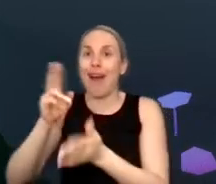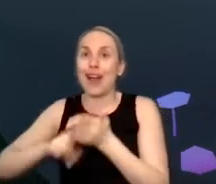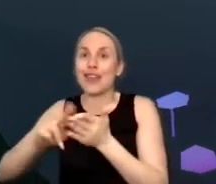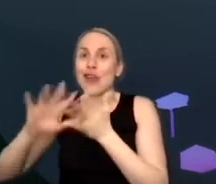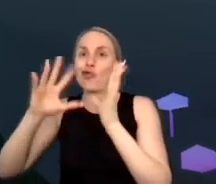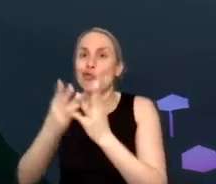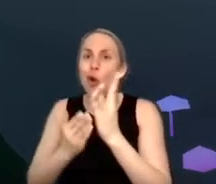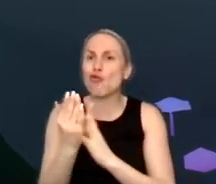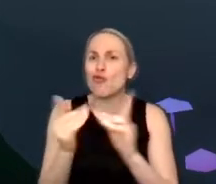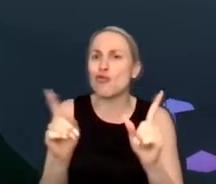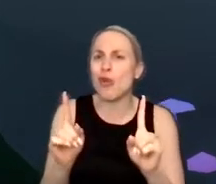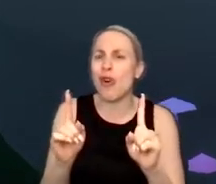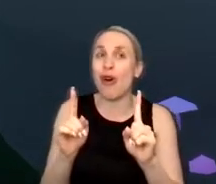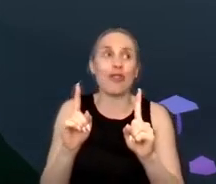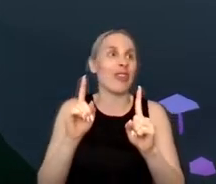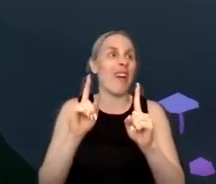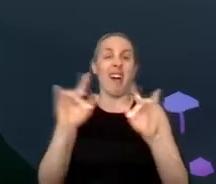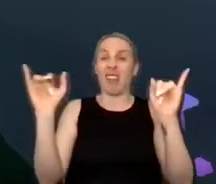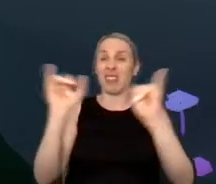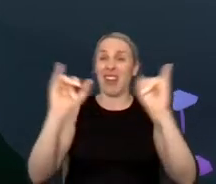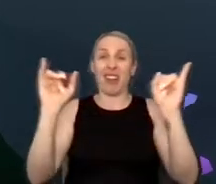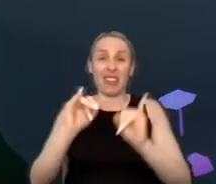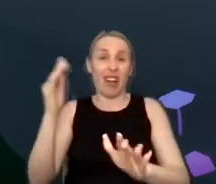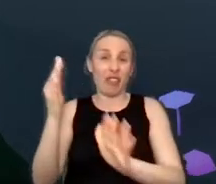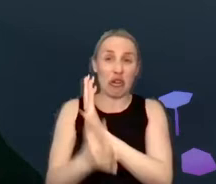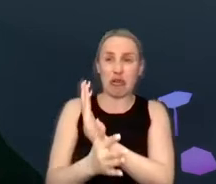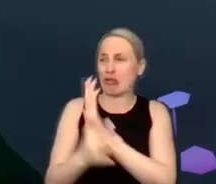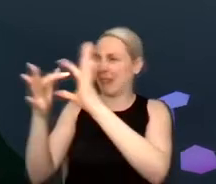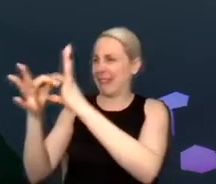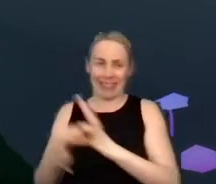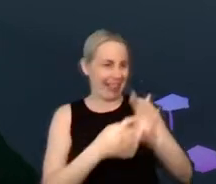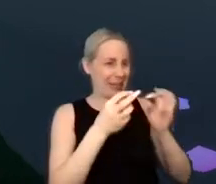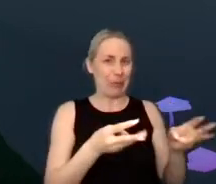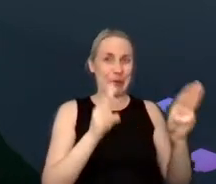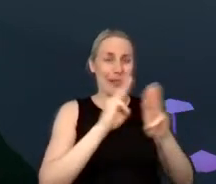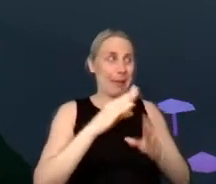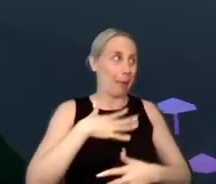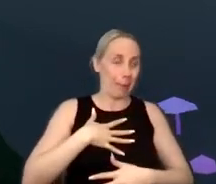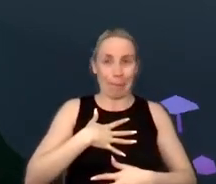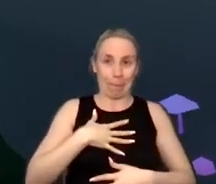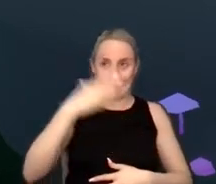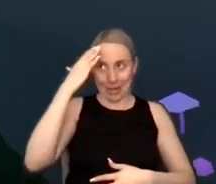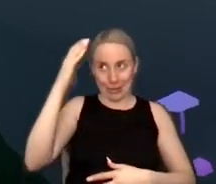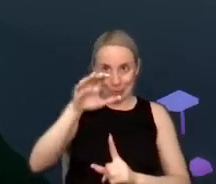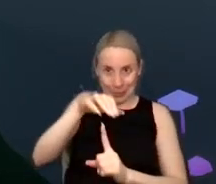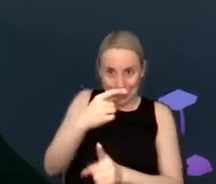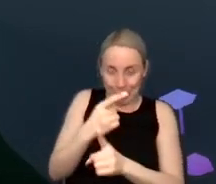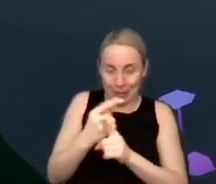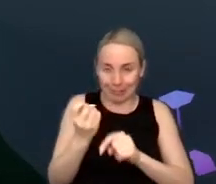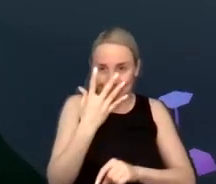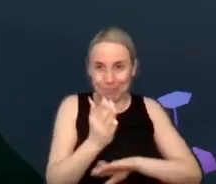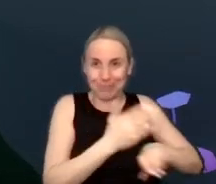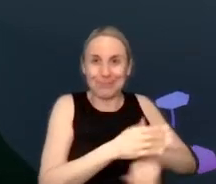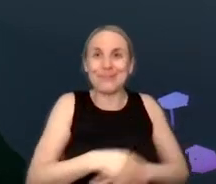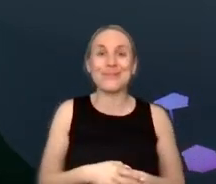destruction. It's not a subtweet. I know. We're sorry, legacy institution. Oh, yeah. Yeah, we did a reading group on this as well, and we showed